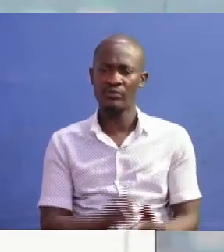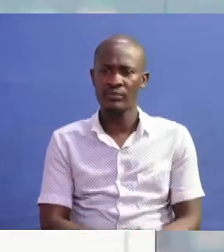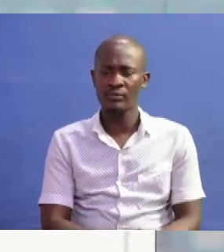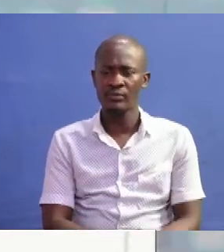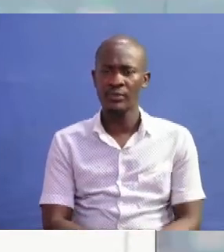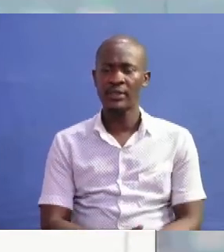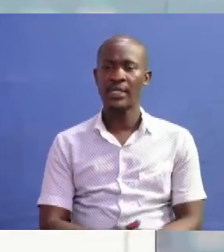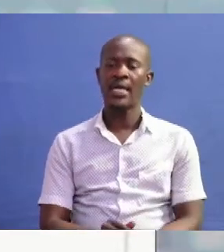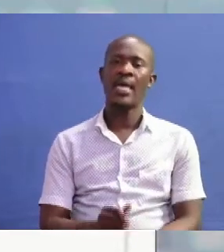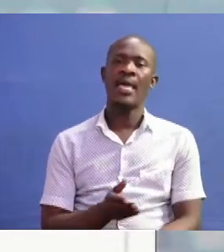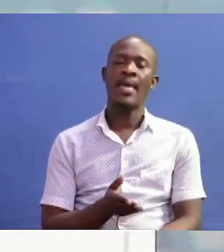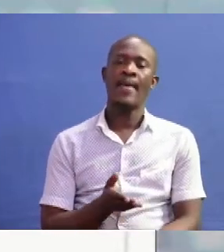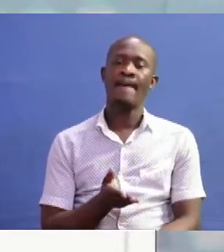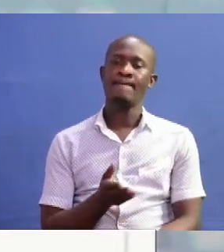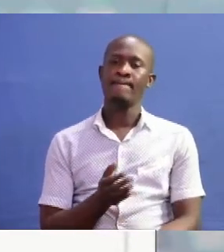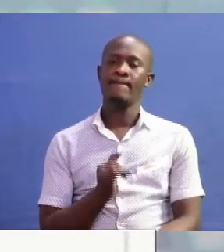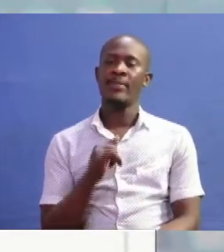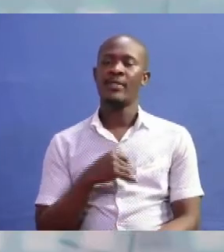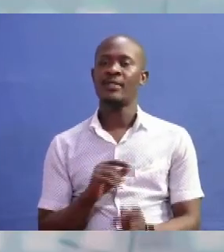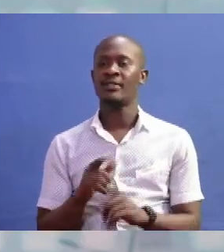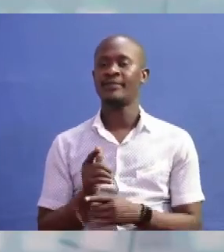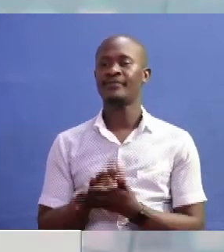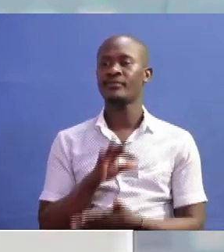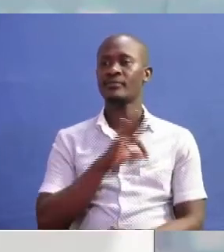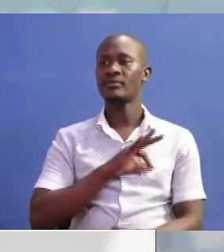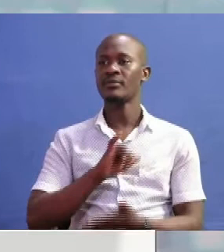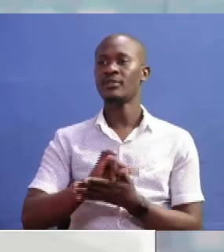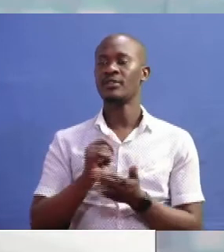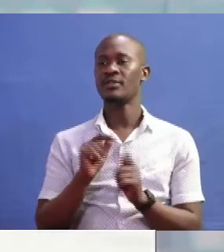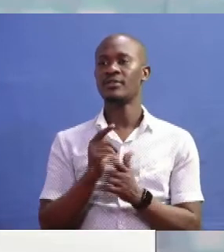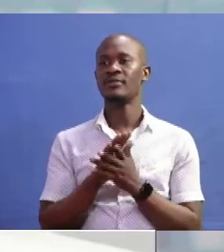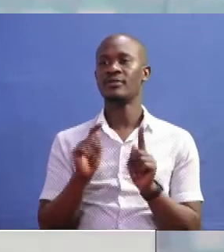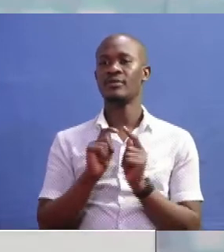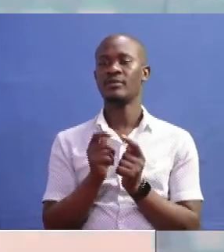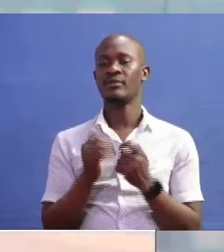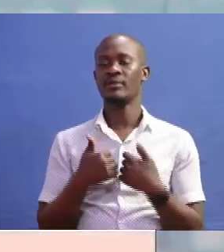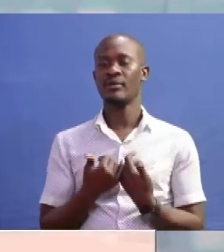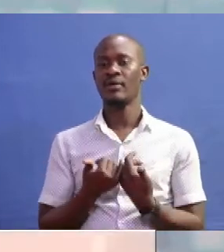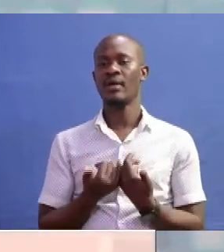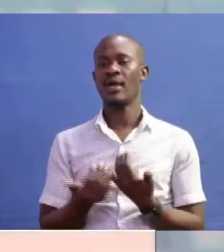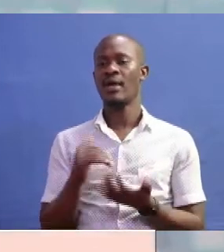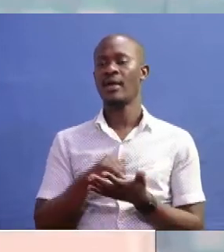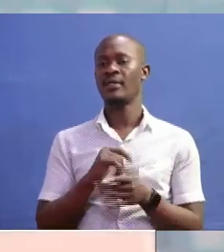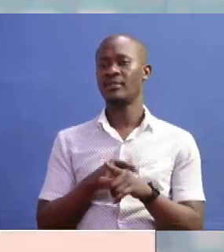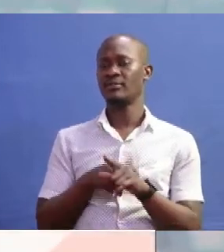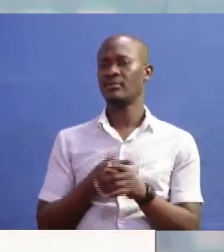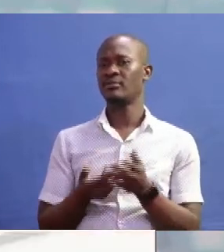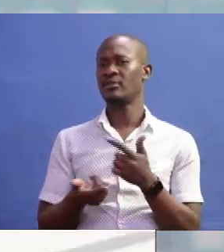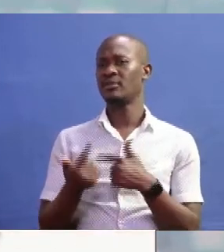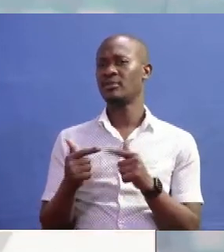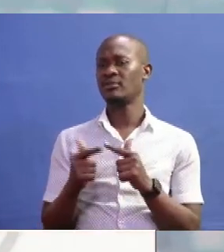There is like I said, there is a variety of investments. There is different types of investments. Again, whenever it comes